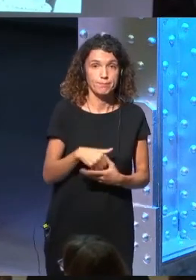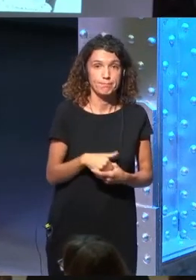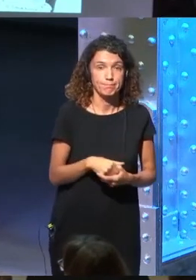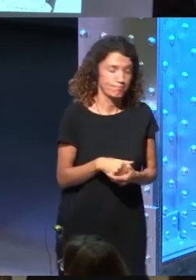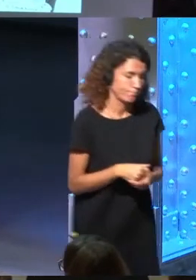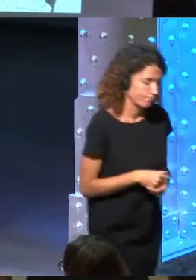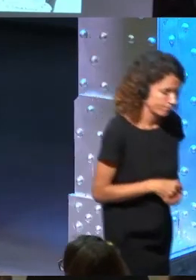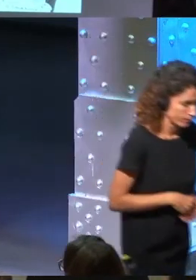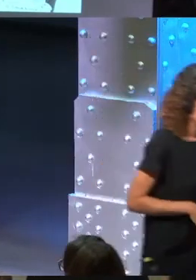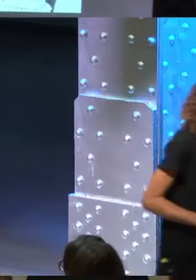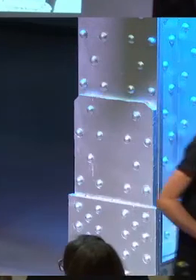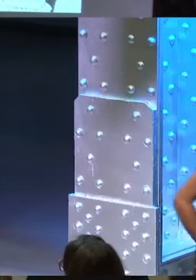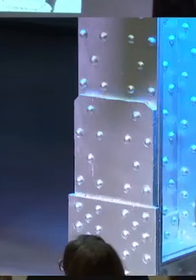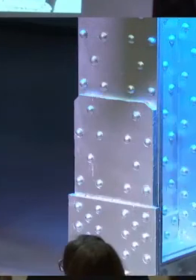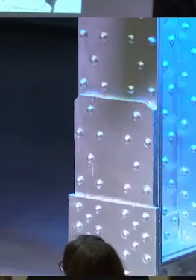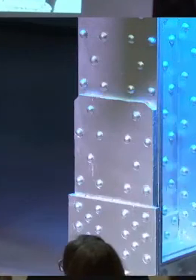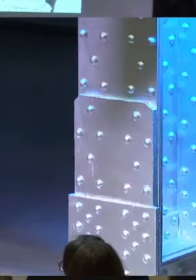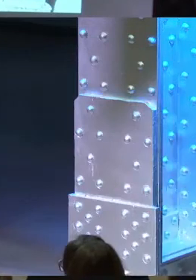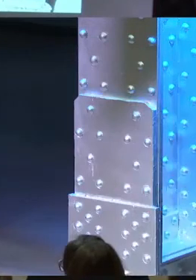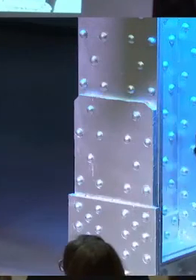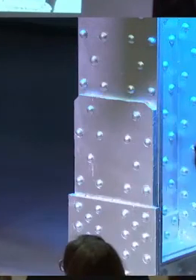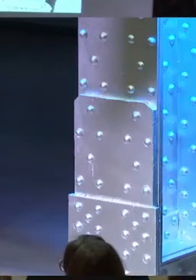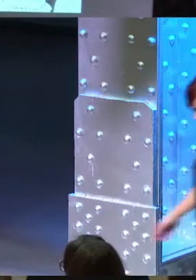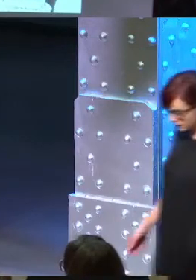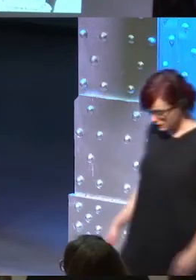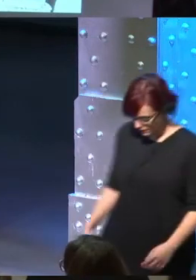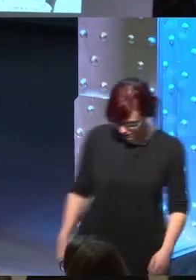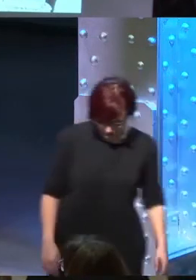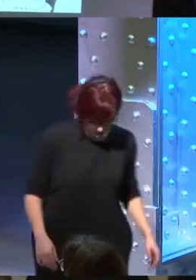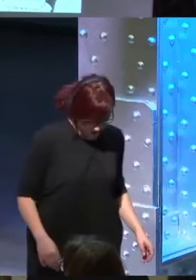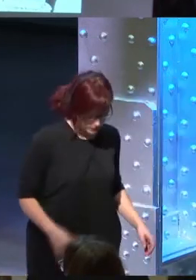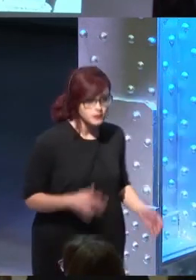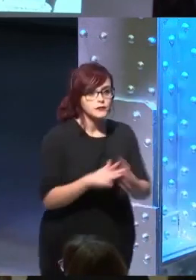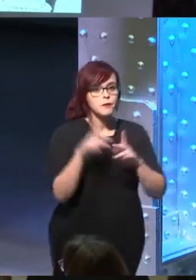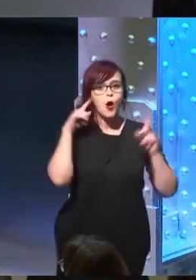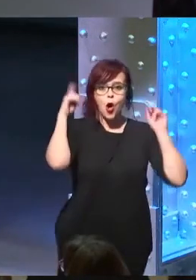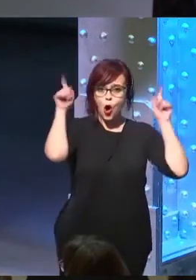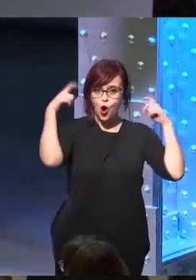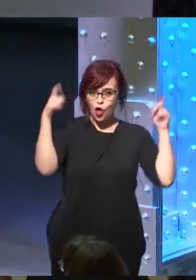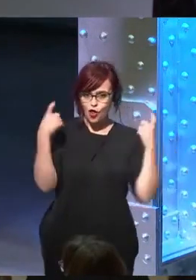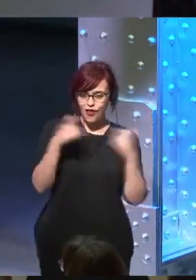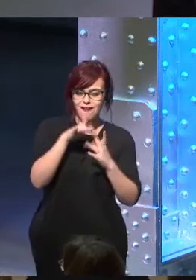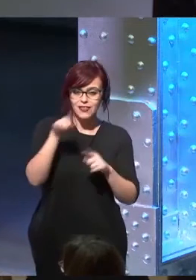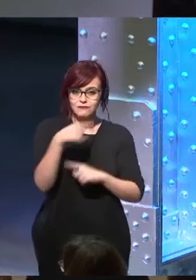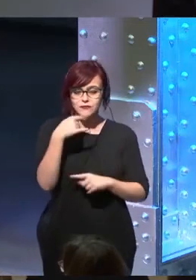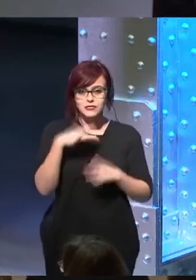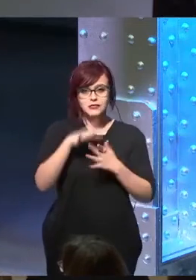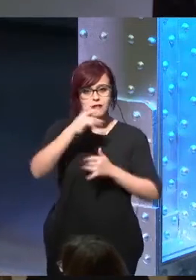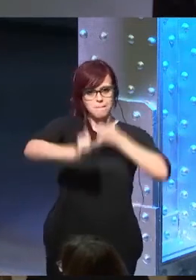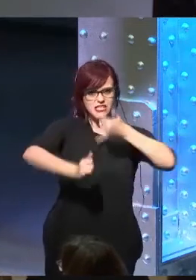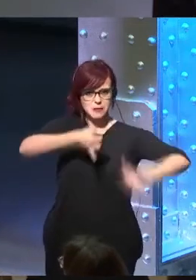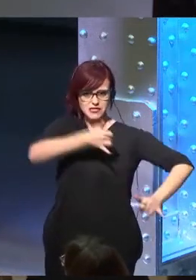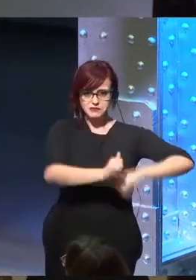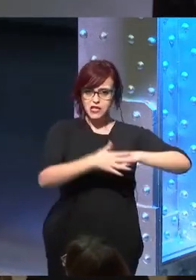her, awful statue, while he treads on her dismembered body underneath. And then you have